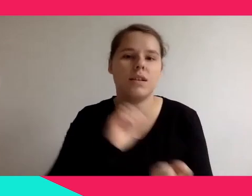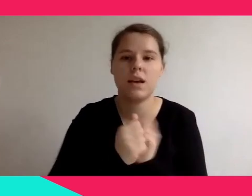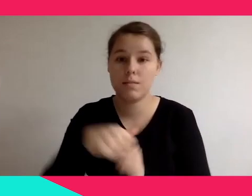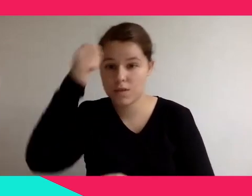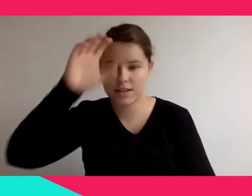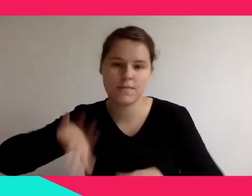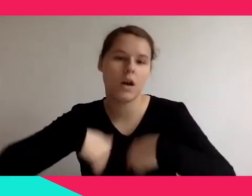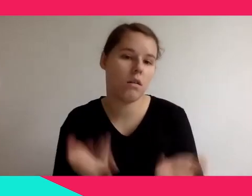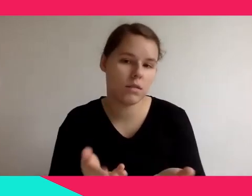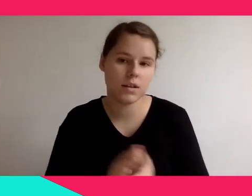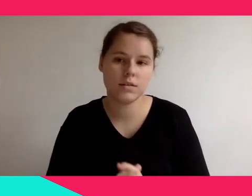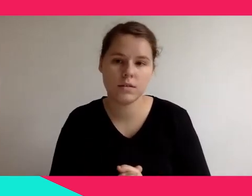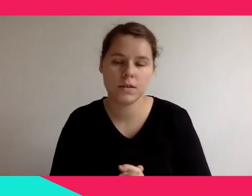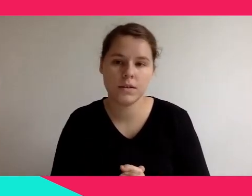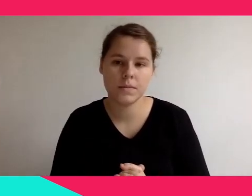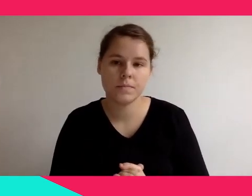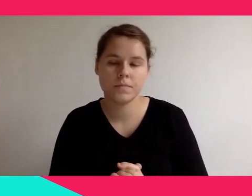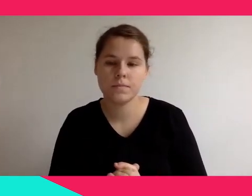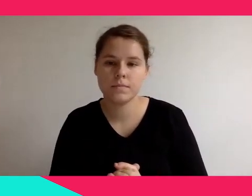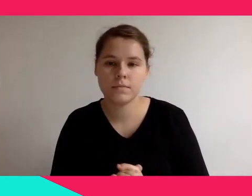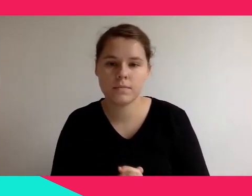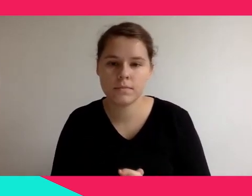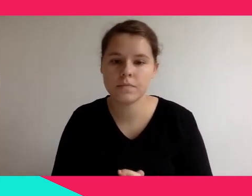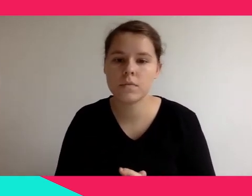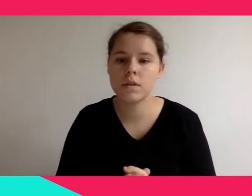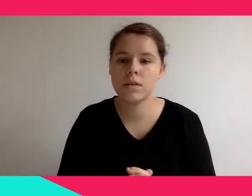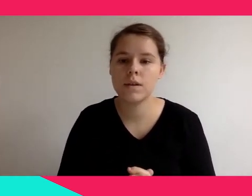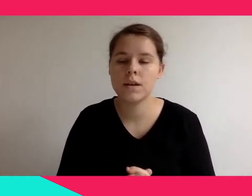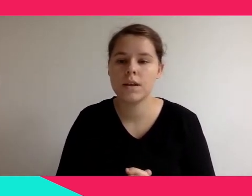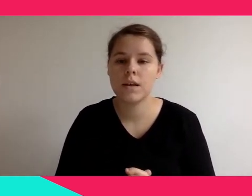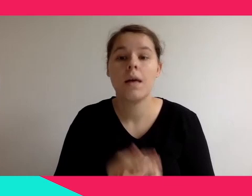put a claim on the Rijksmuseum logo, the Rijksmuseum name.